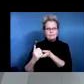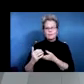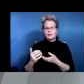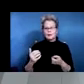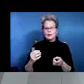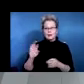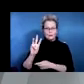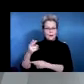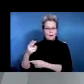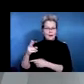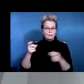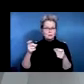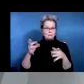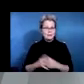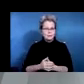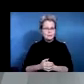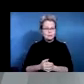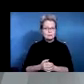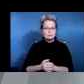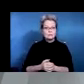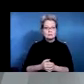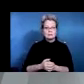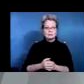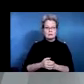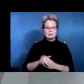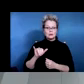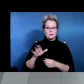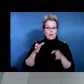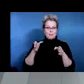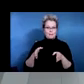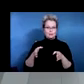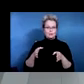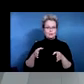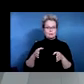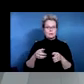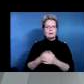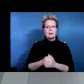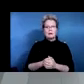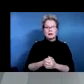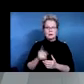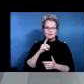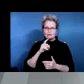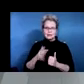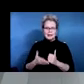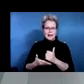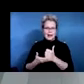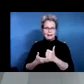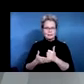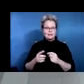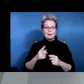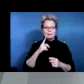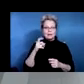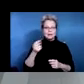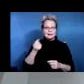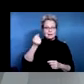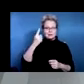the warehouse manager. So the warehouse manager, um, was helpful for our conversations because they gave me a functional